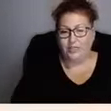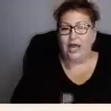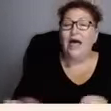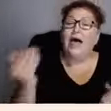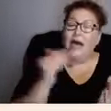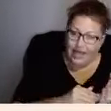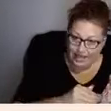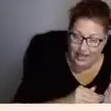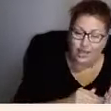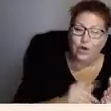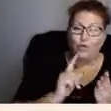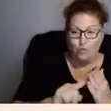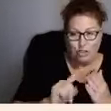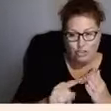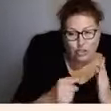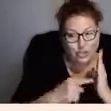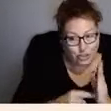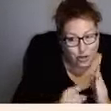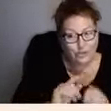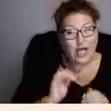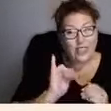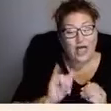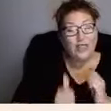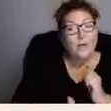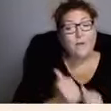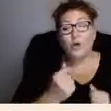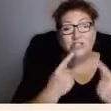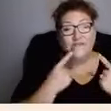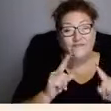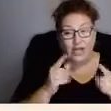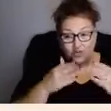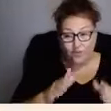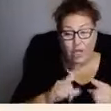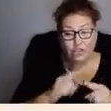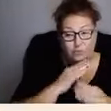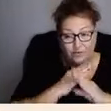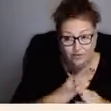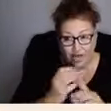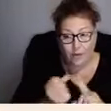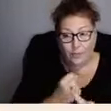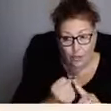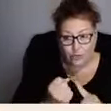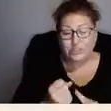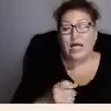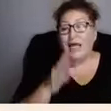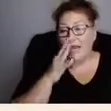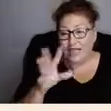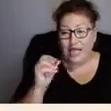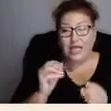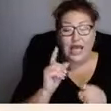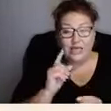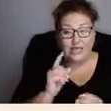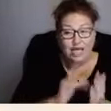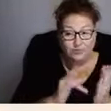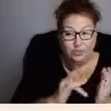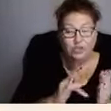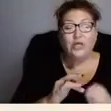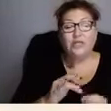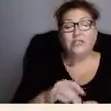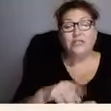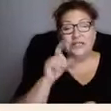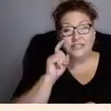research shows that the single most effective way to prevent abuse, neglect, exploitation, and sexual misconduct is by providing